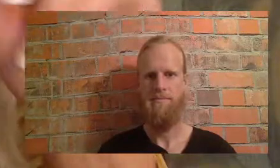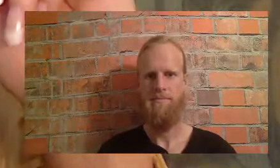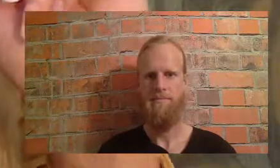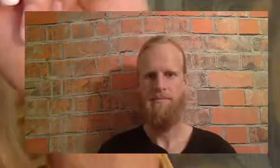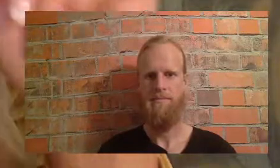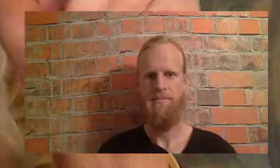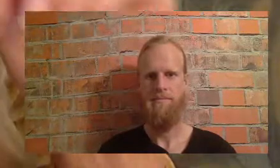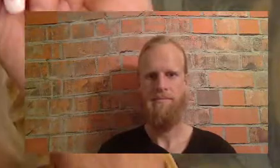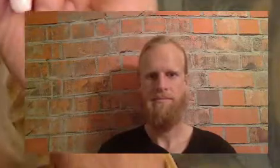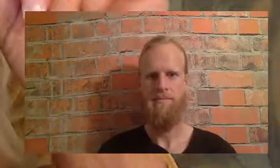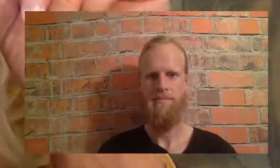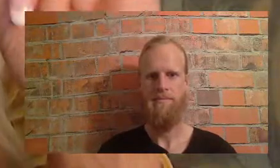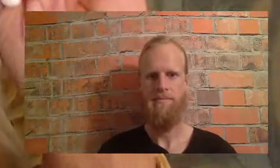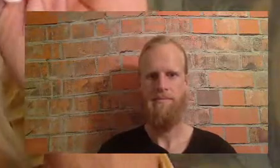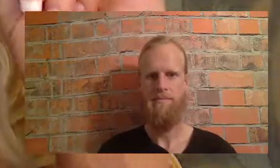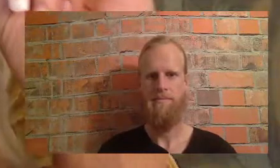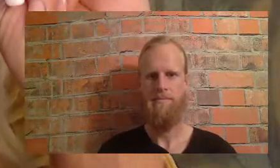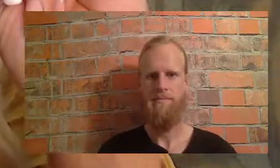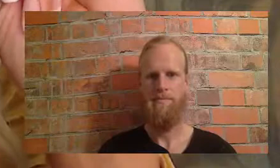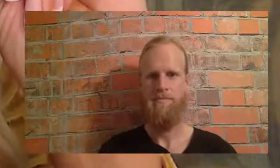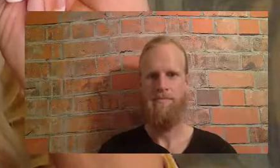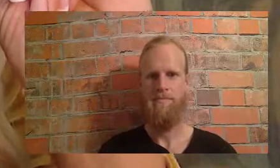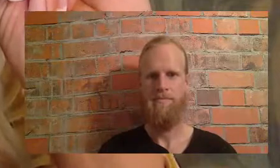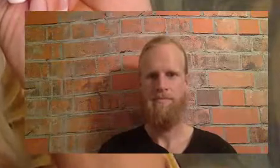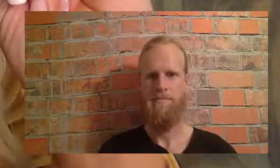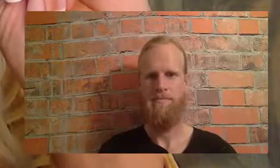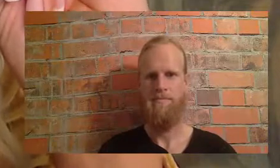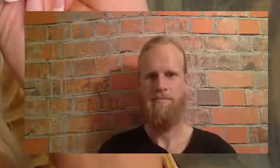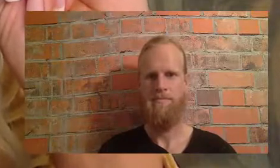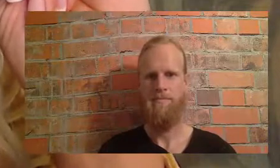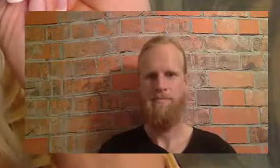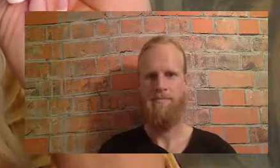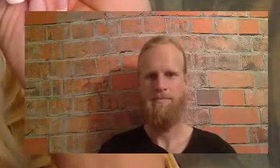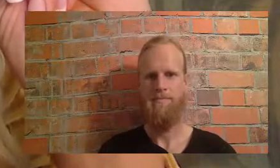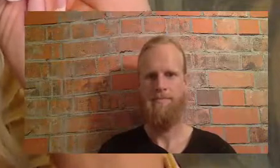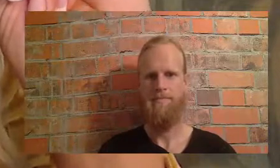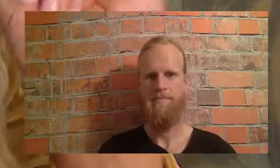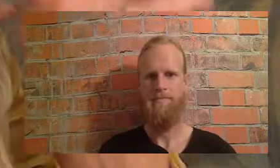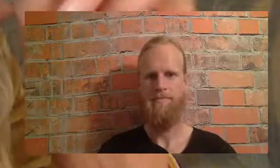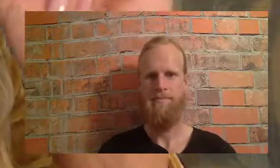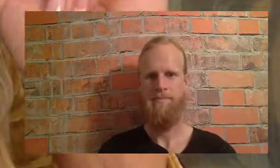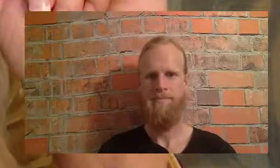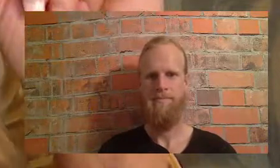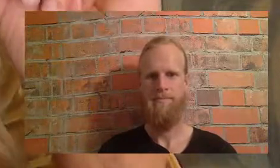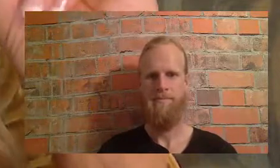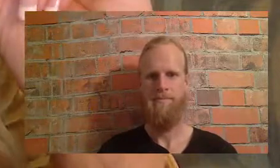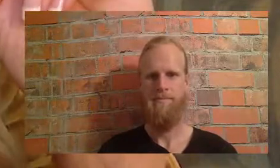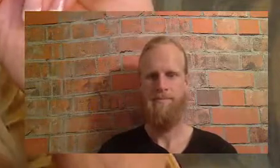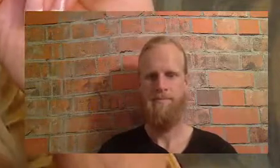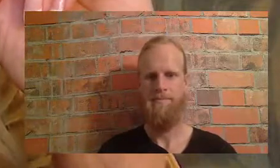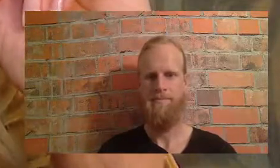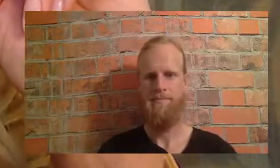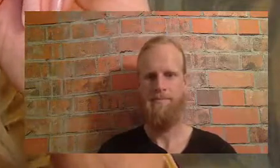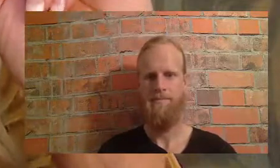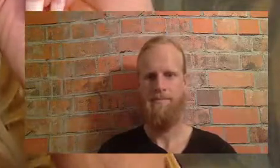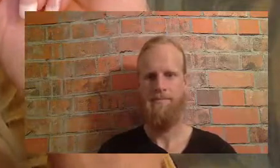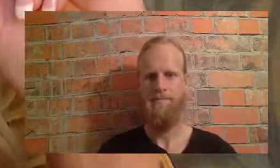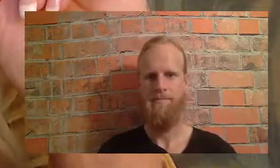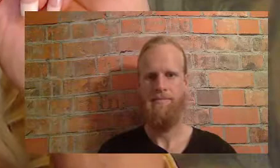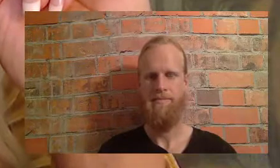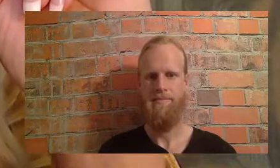Lynn says, hasn't changed yet. That's okay. Aaron says it was a 7, now it's a 5. Sweet John says, I've gone from a 10 to a